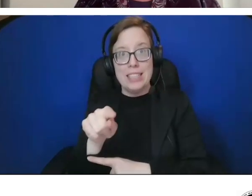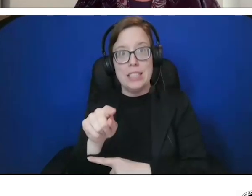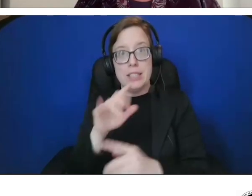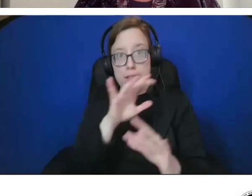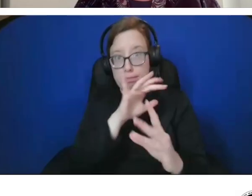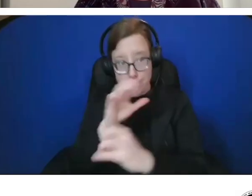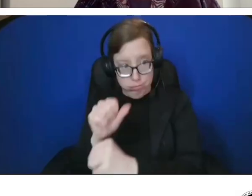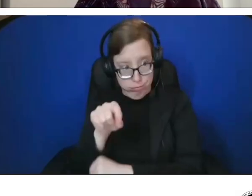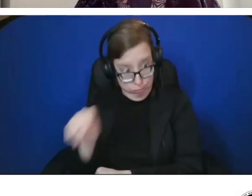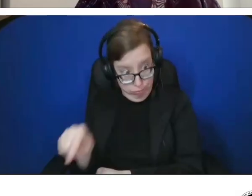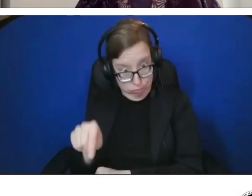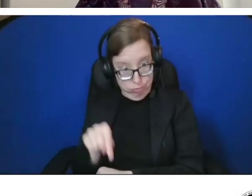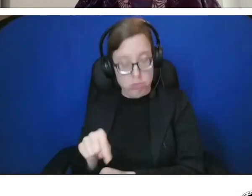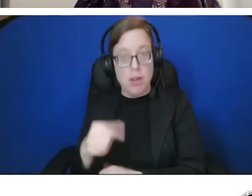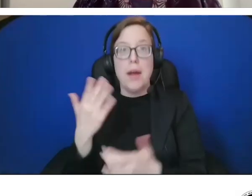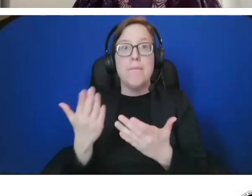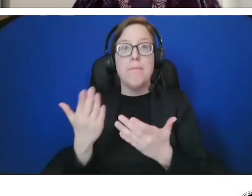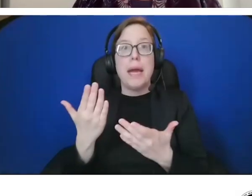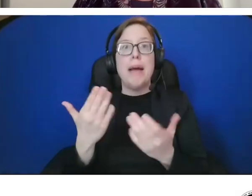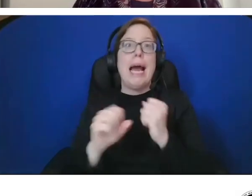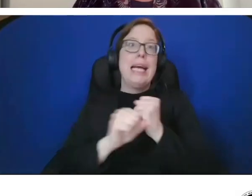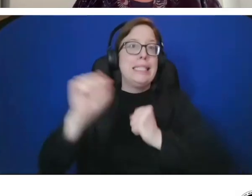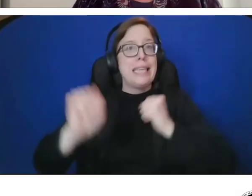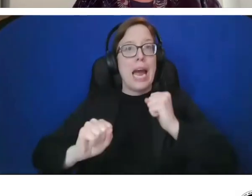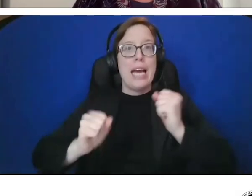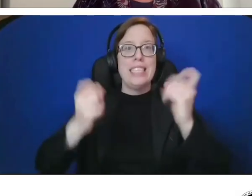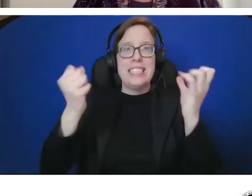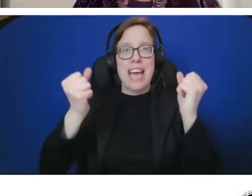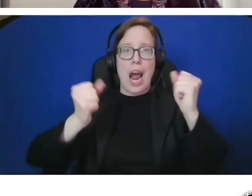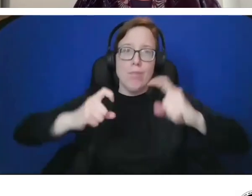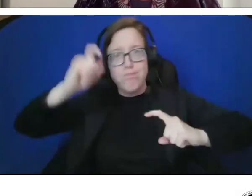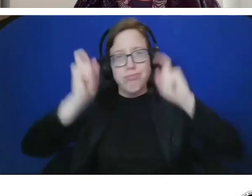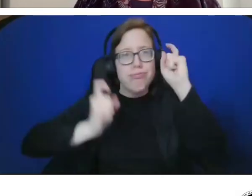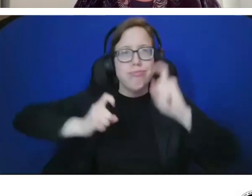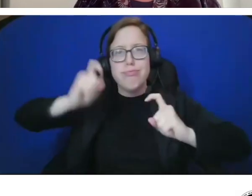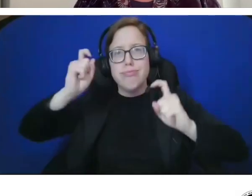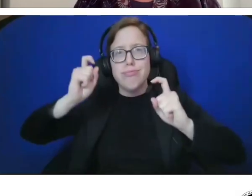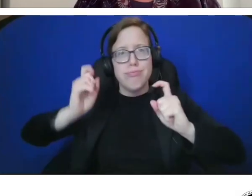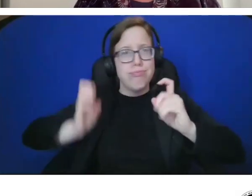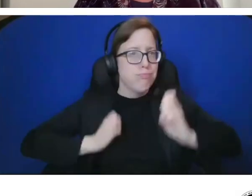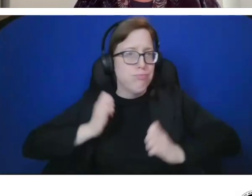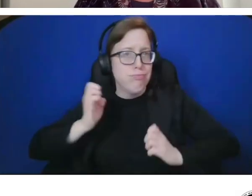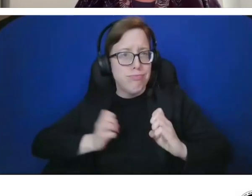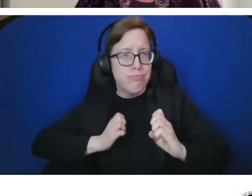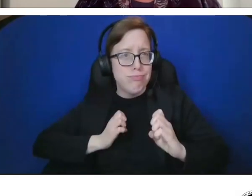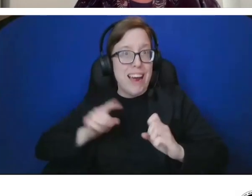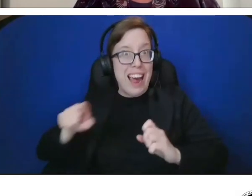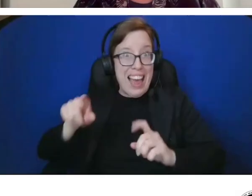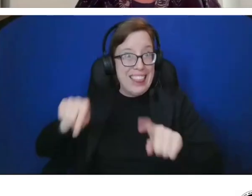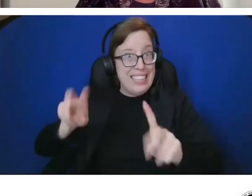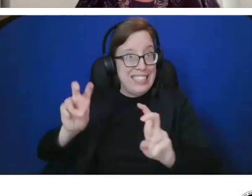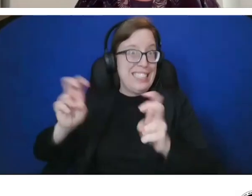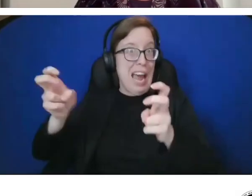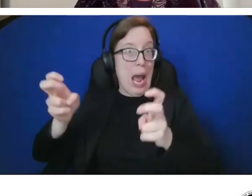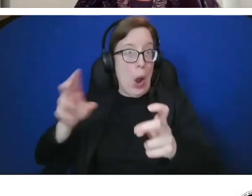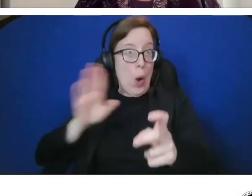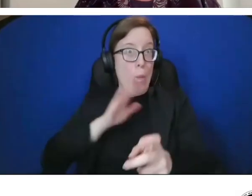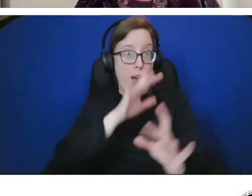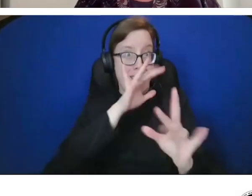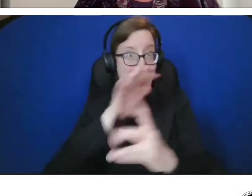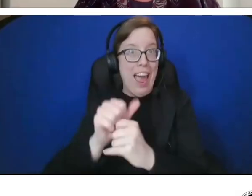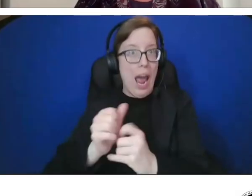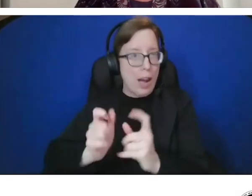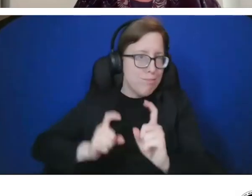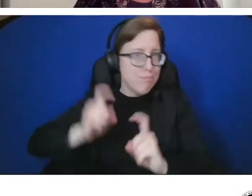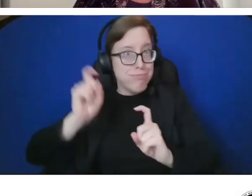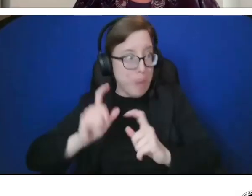great interest. Okay, so maybe we exaggerate our sign a little bit. We show more emotion when we know we've hit a topic that they're